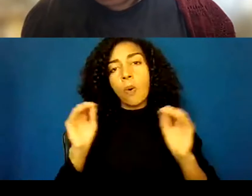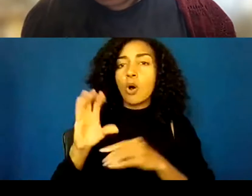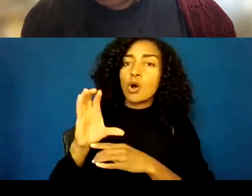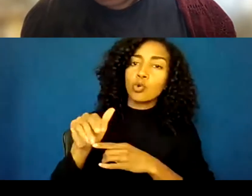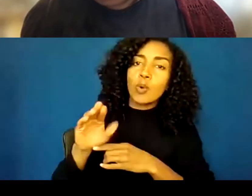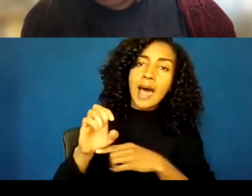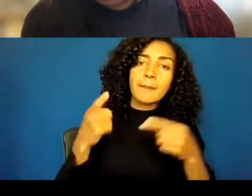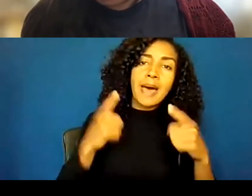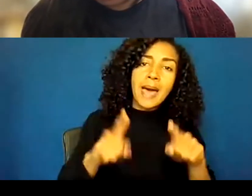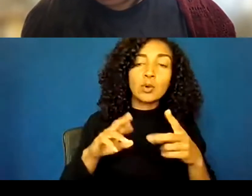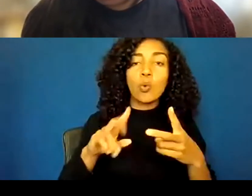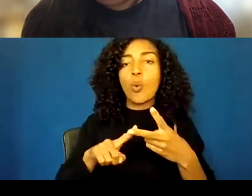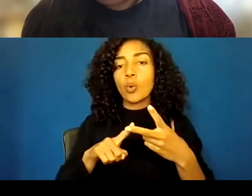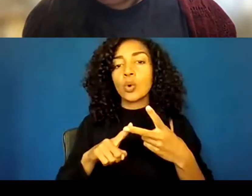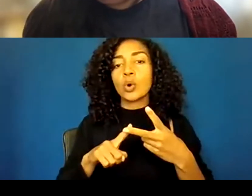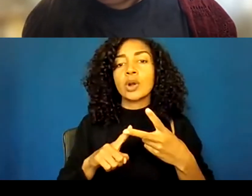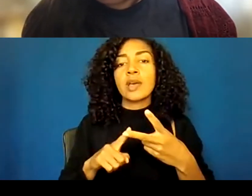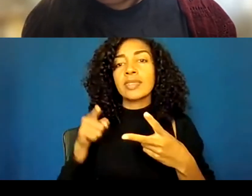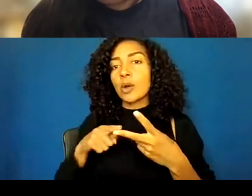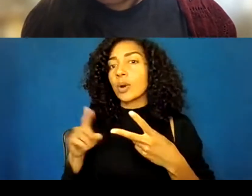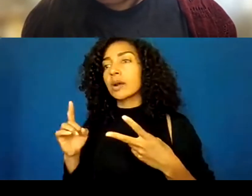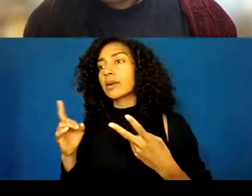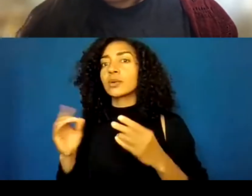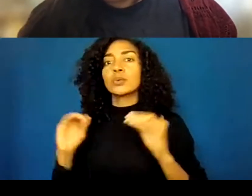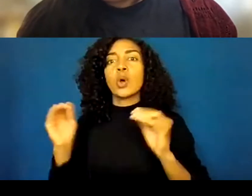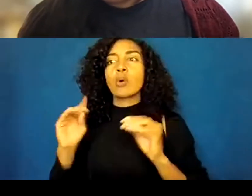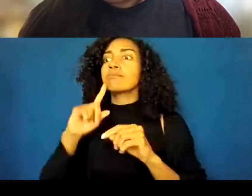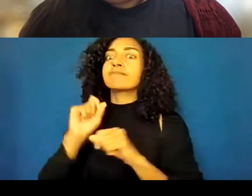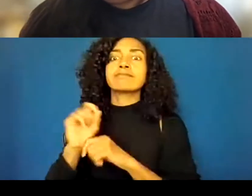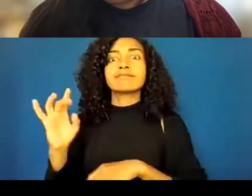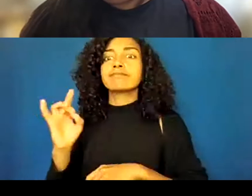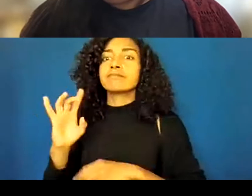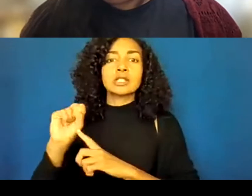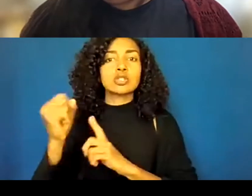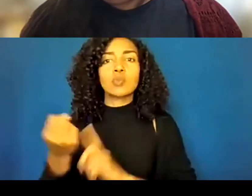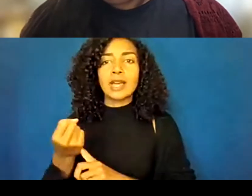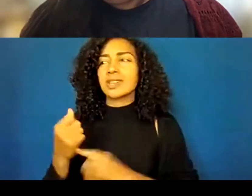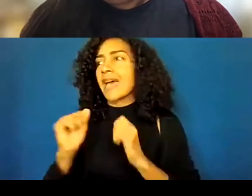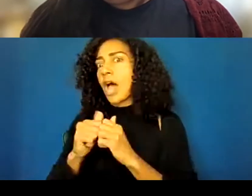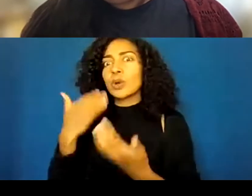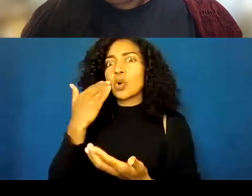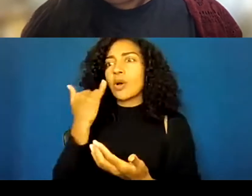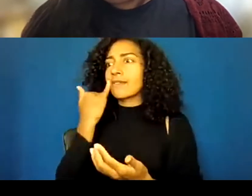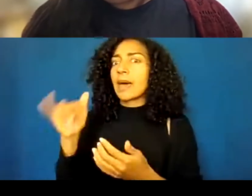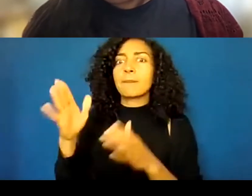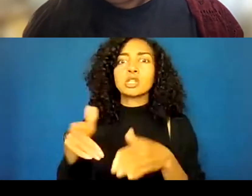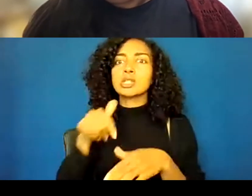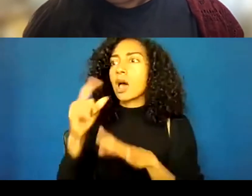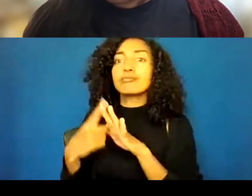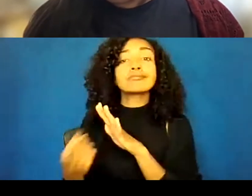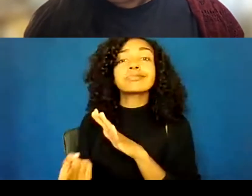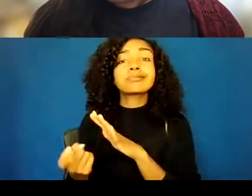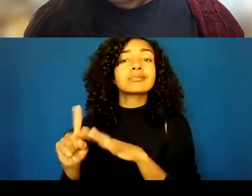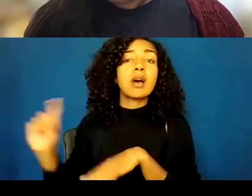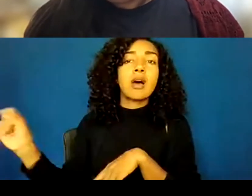like extenuating circumstances. And how do we know if this person just didn't walk away? When some family members